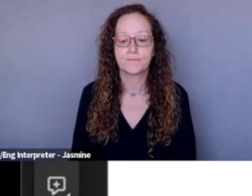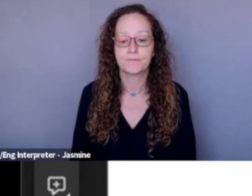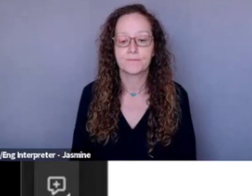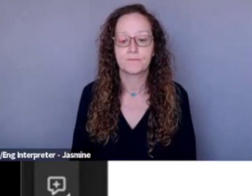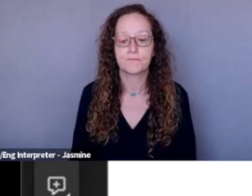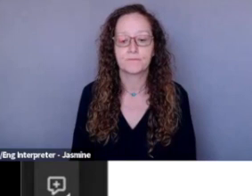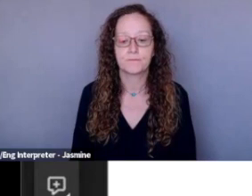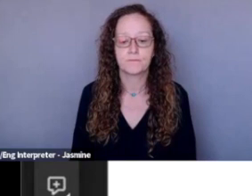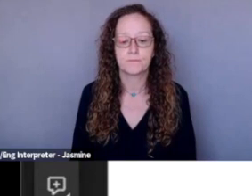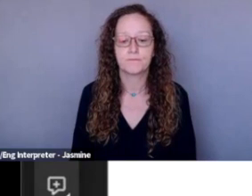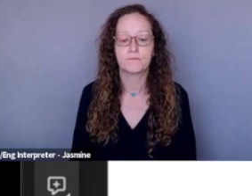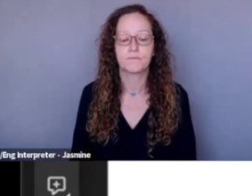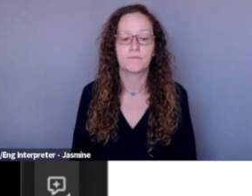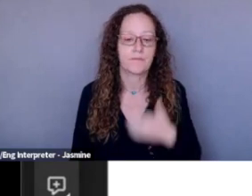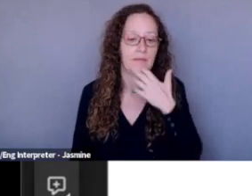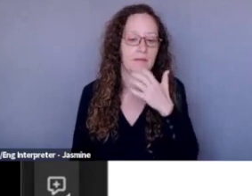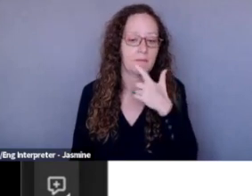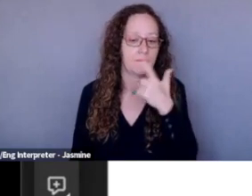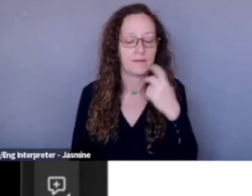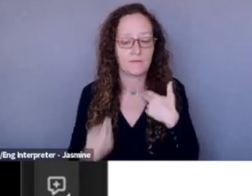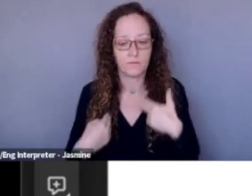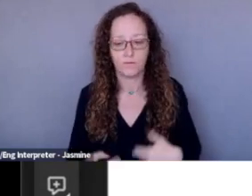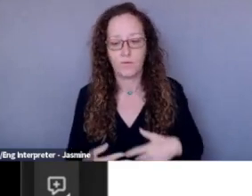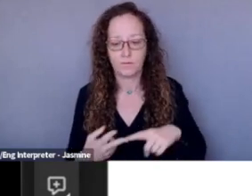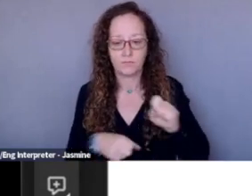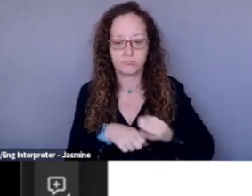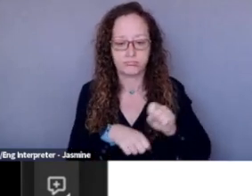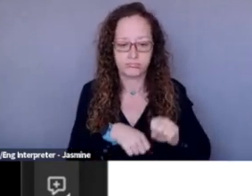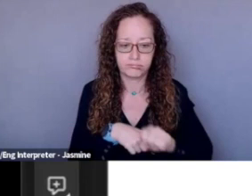Heat due to uniforms and labor, great.